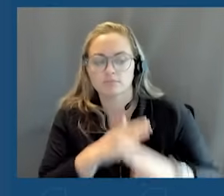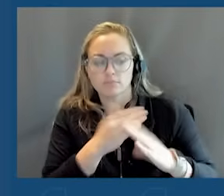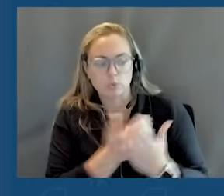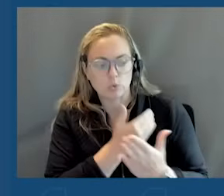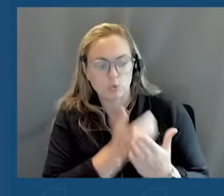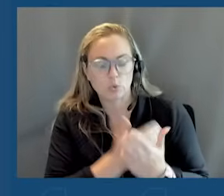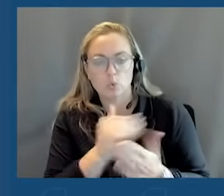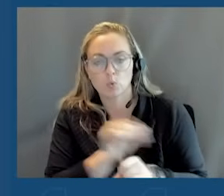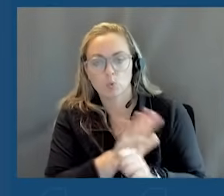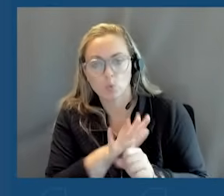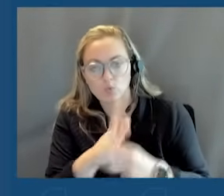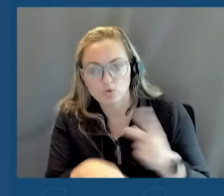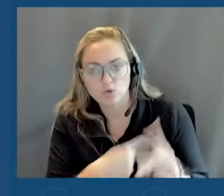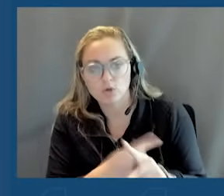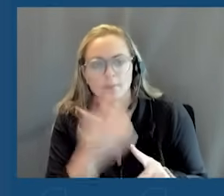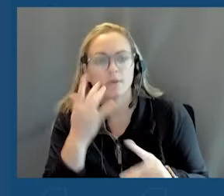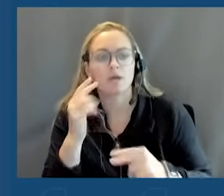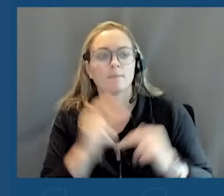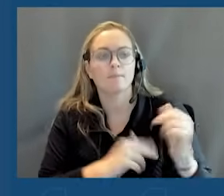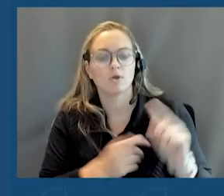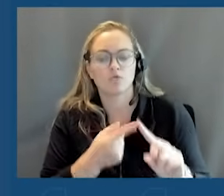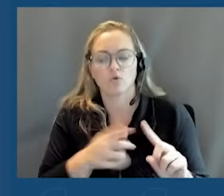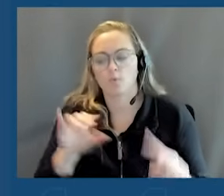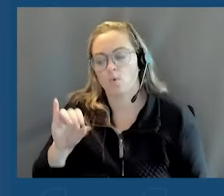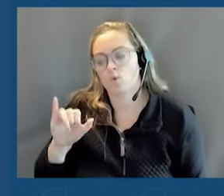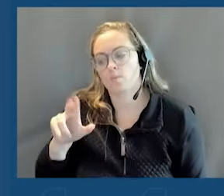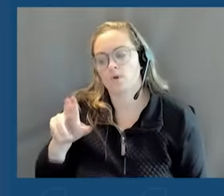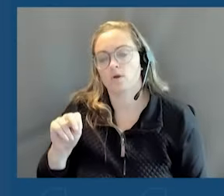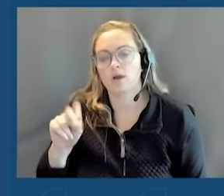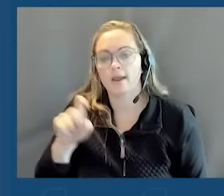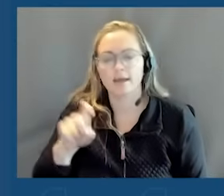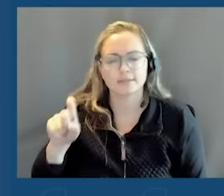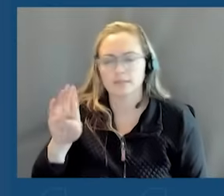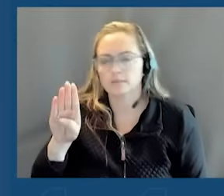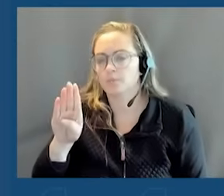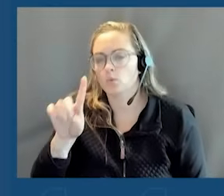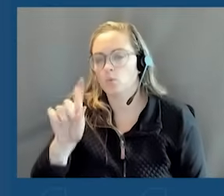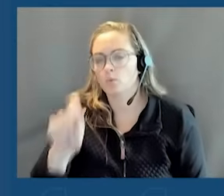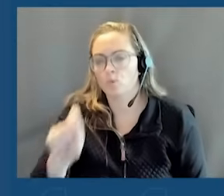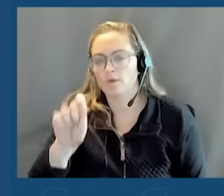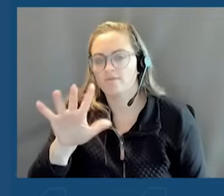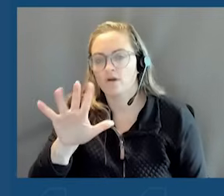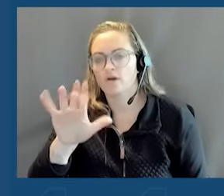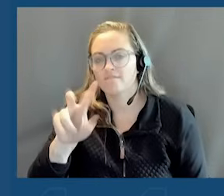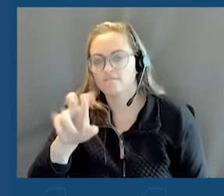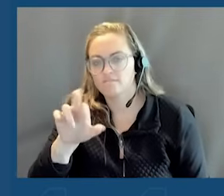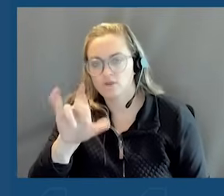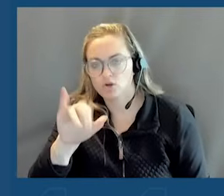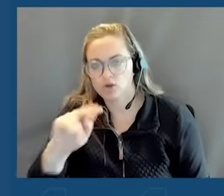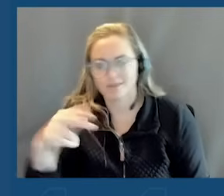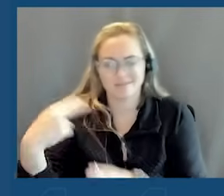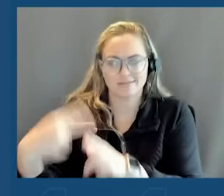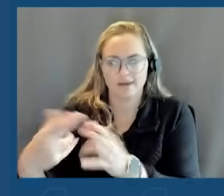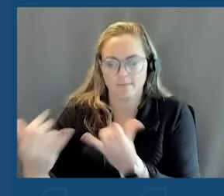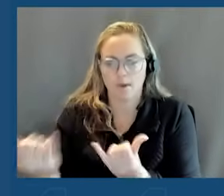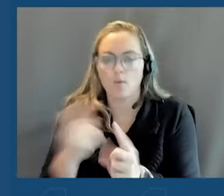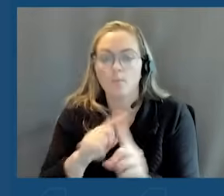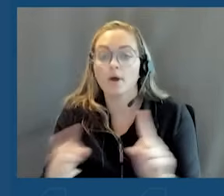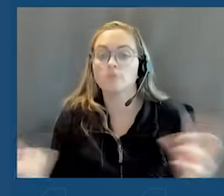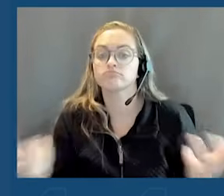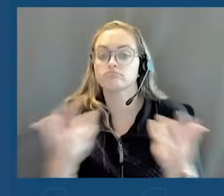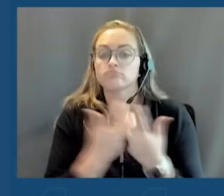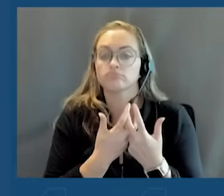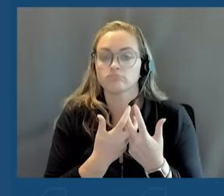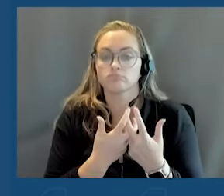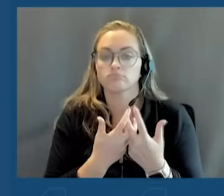COVID strains because it was built off the Omicron XXB 1.5 variant. That's what we're calling it now. It matches